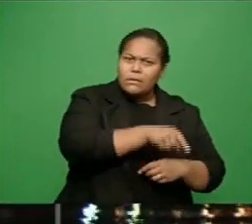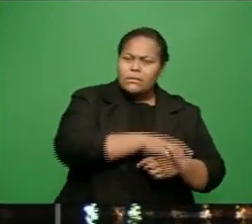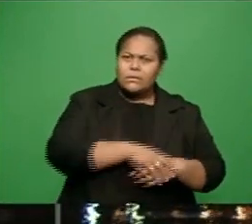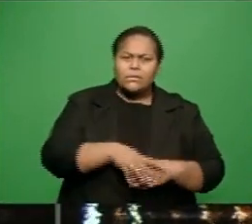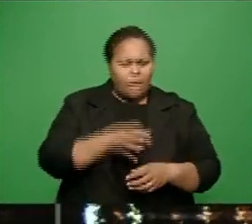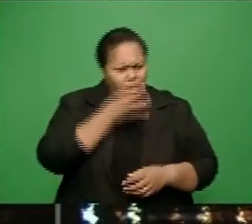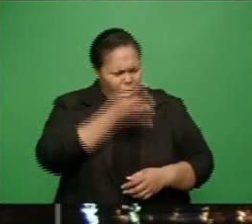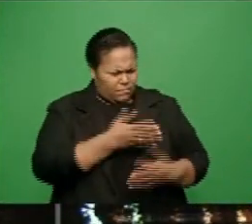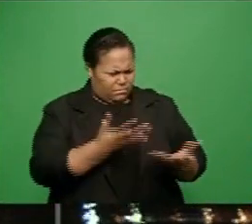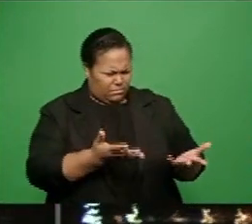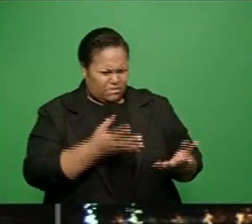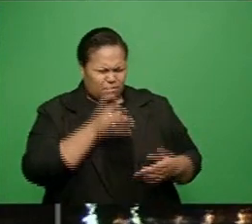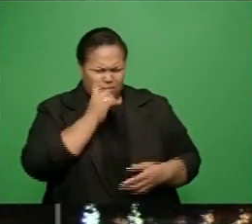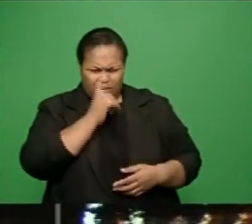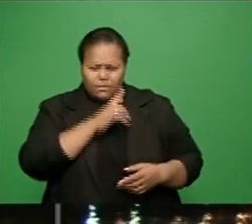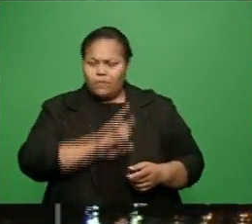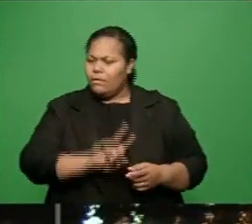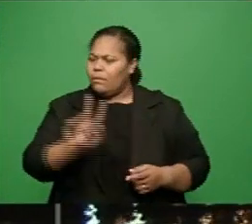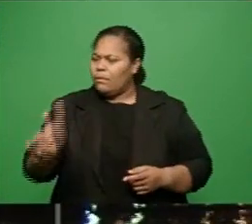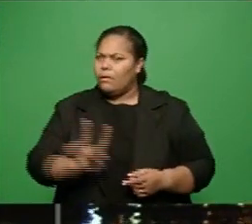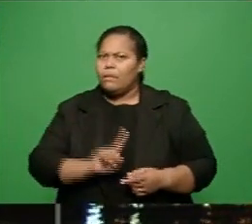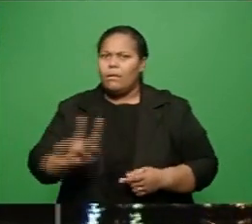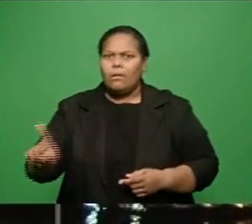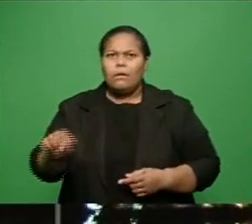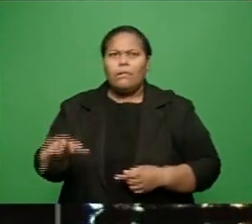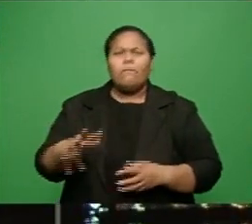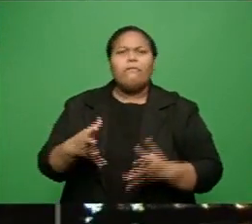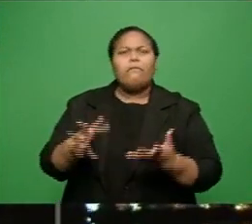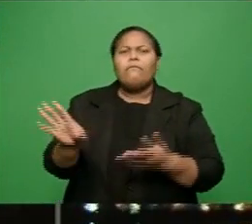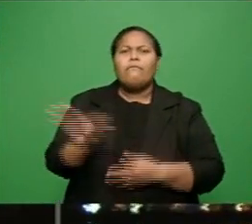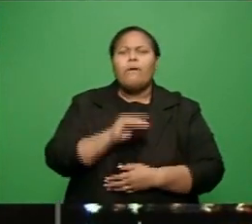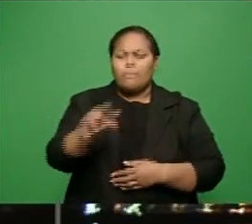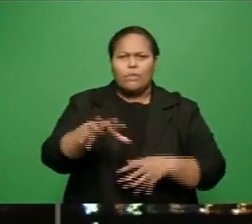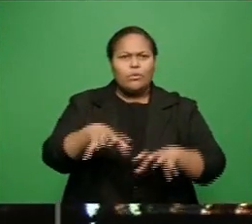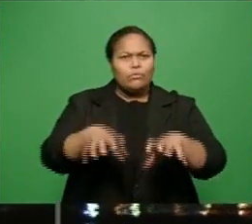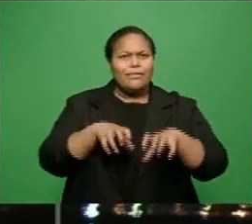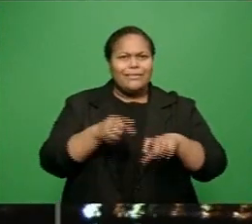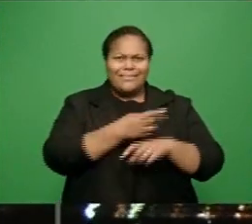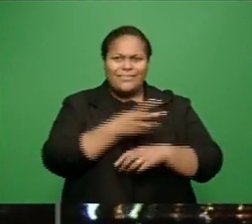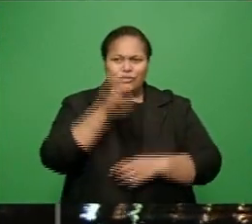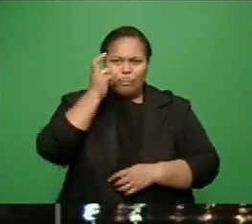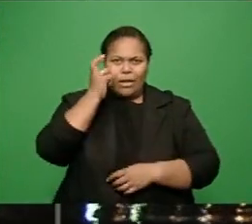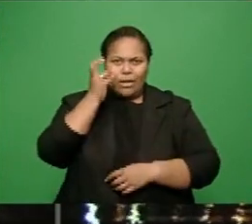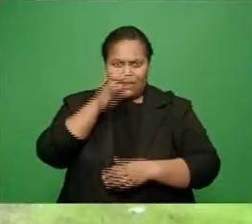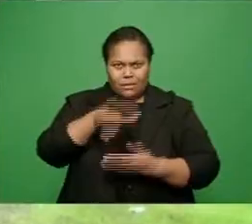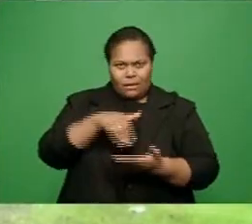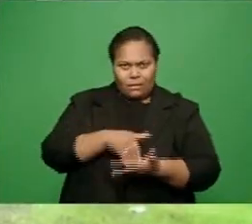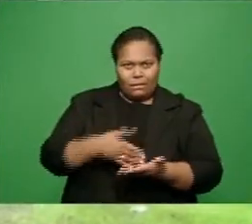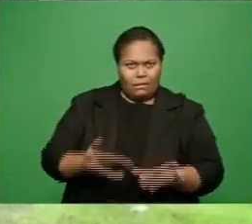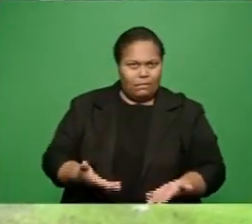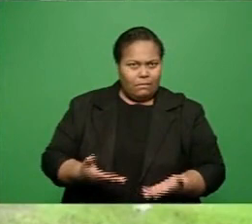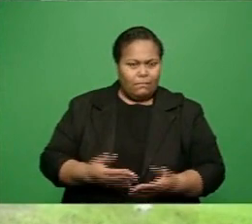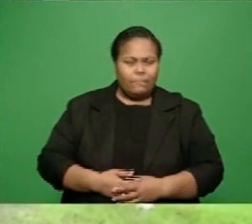by individuals claiming to be from a recruitment agency. Kelly Vavala reports.